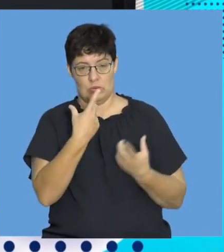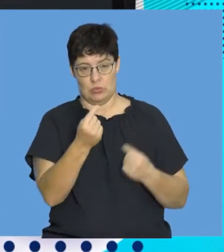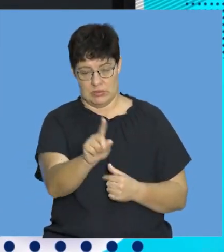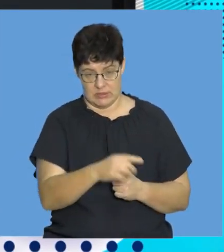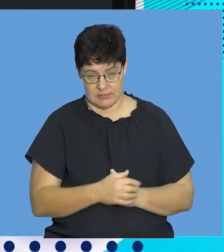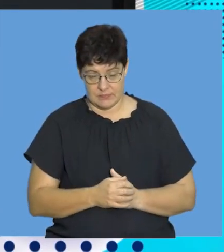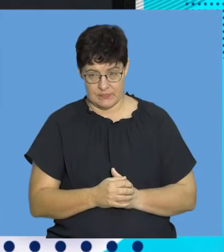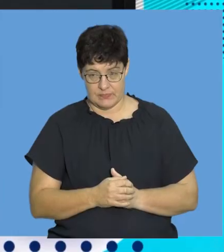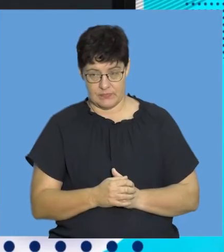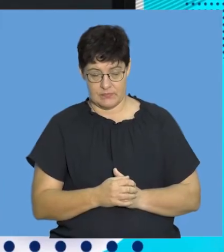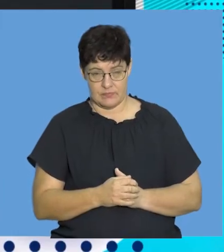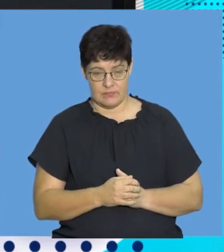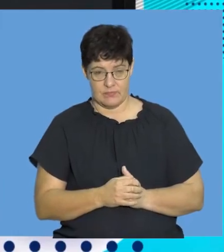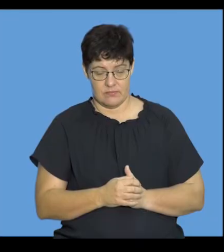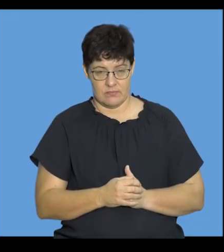required.